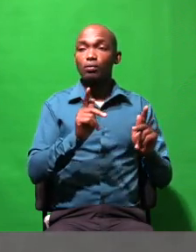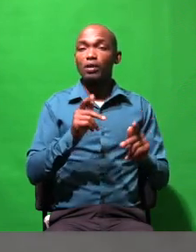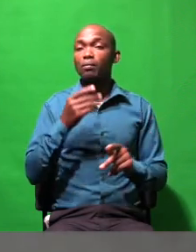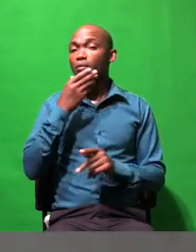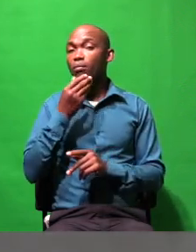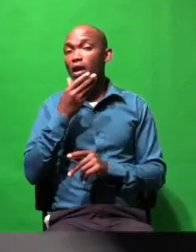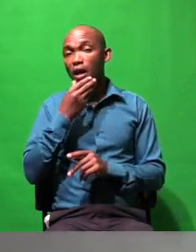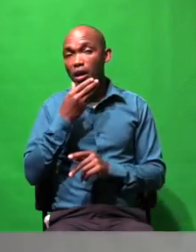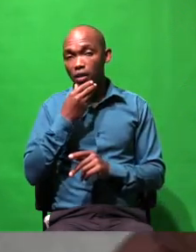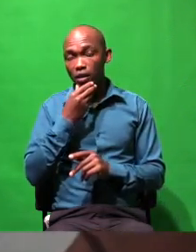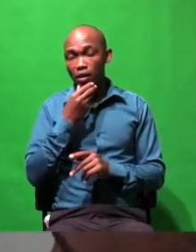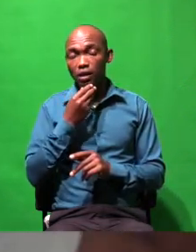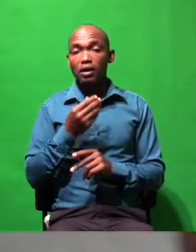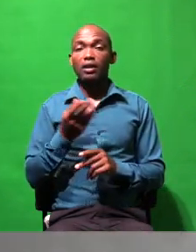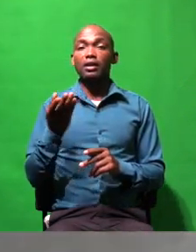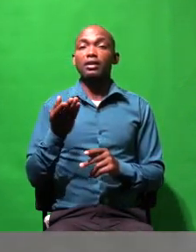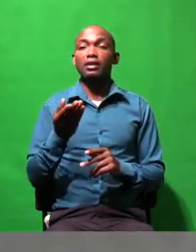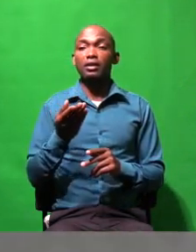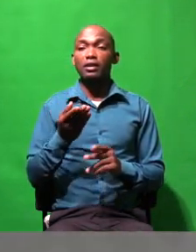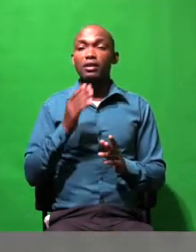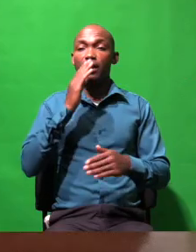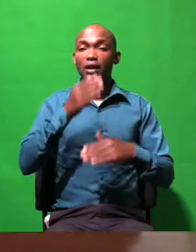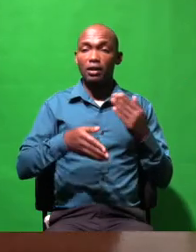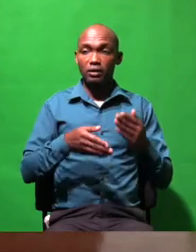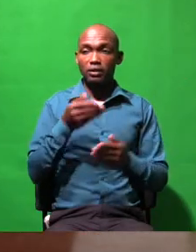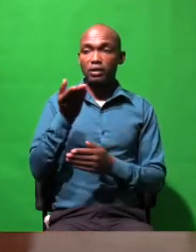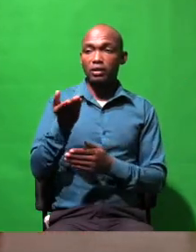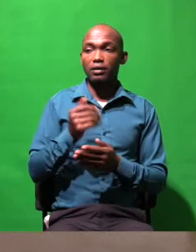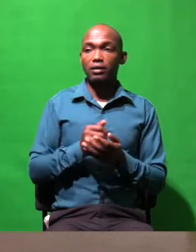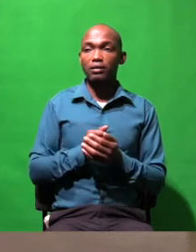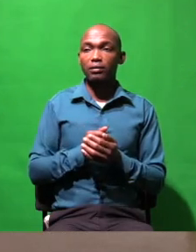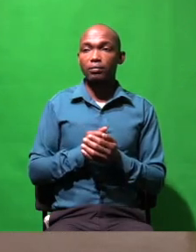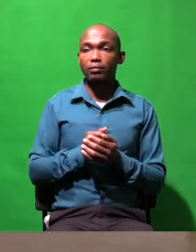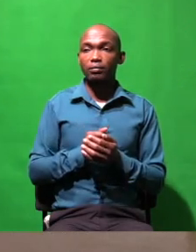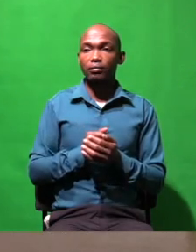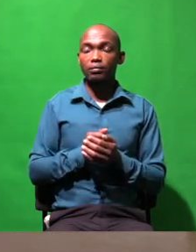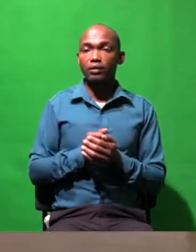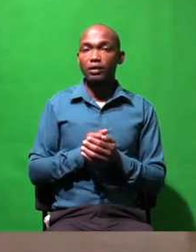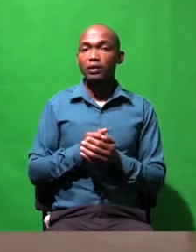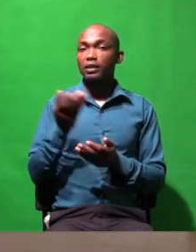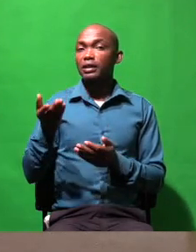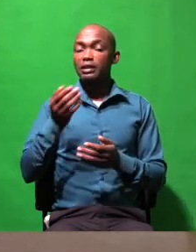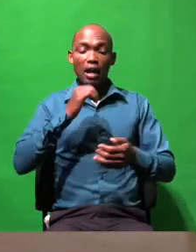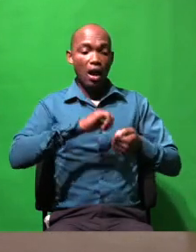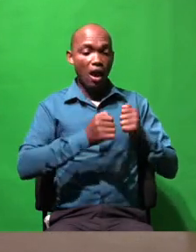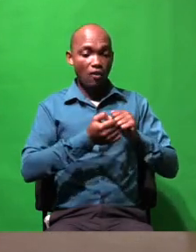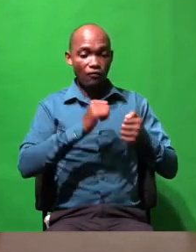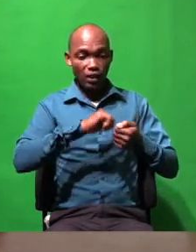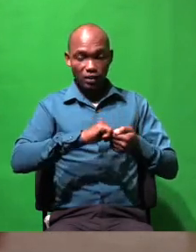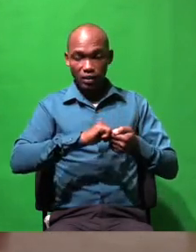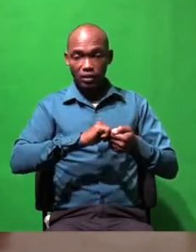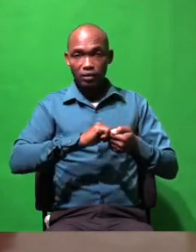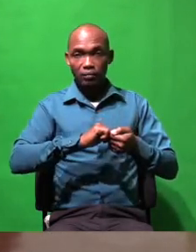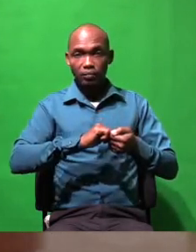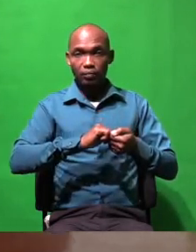male, and the state of the lastly is affected